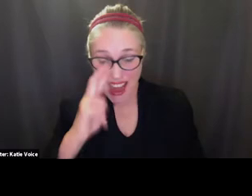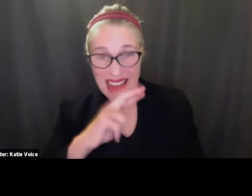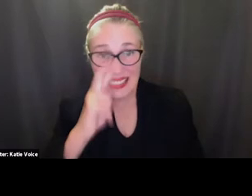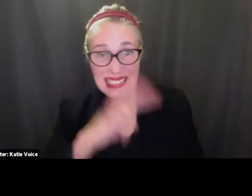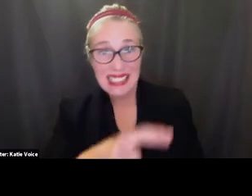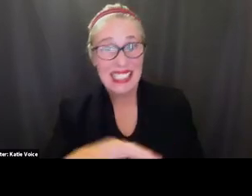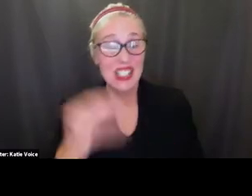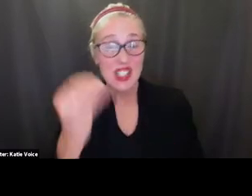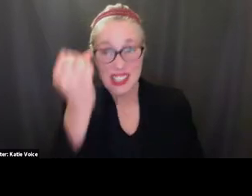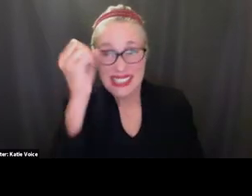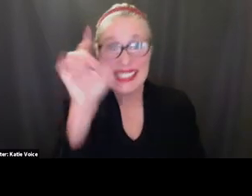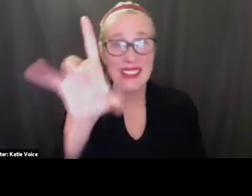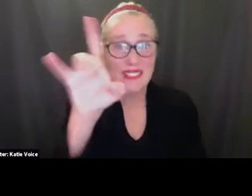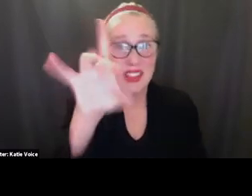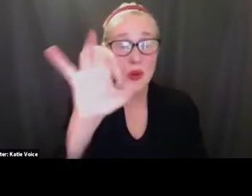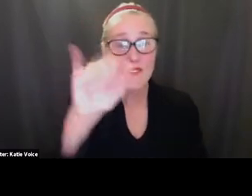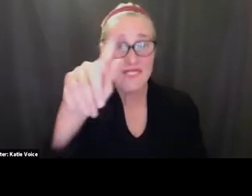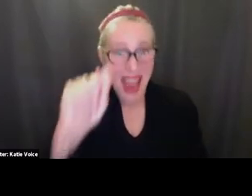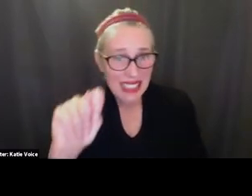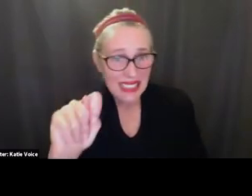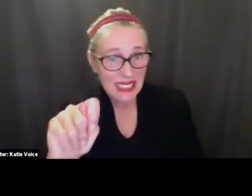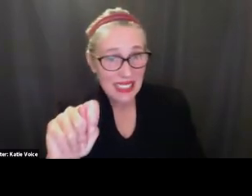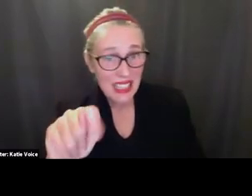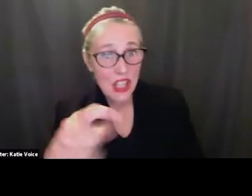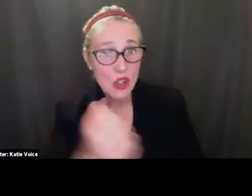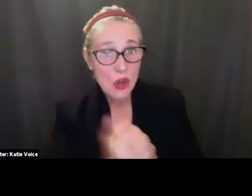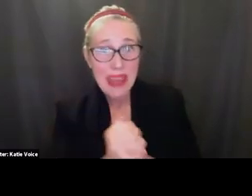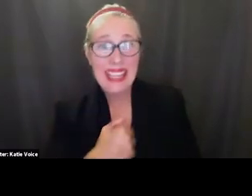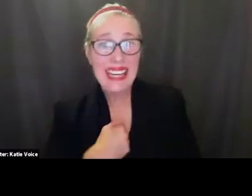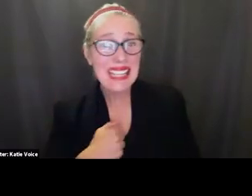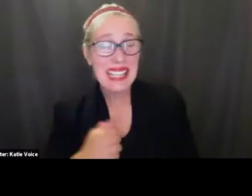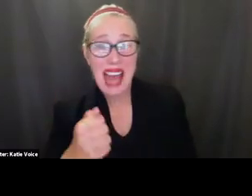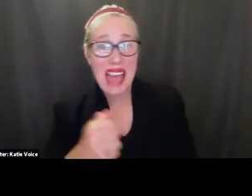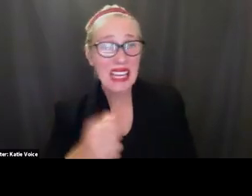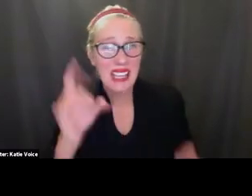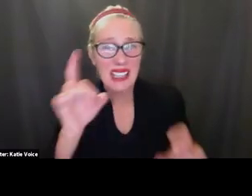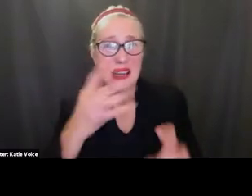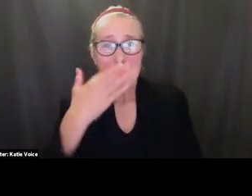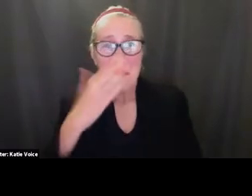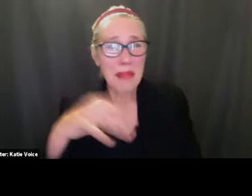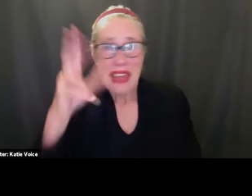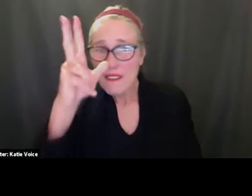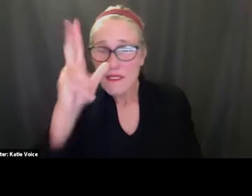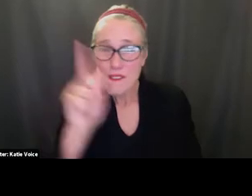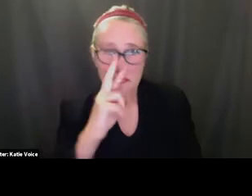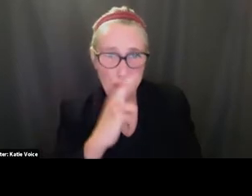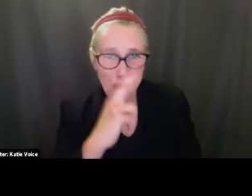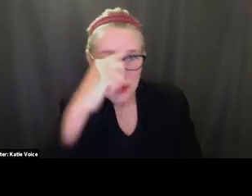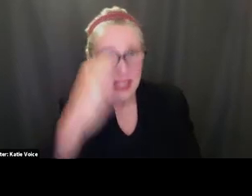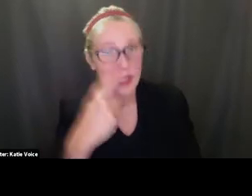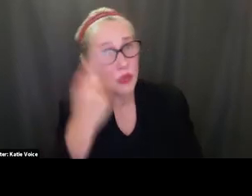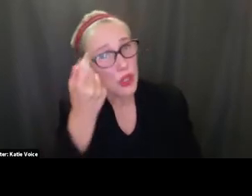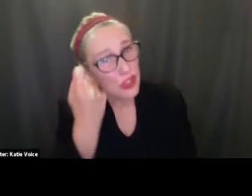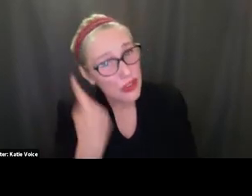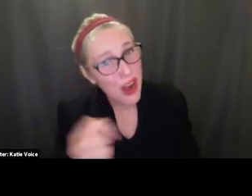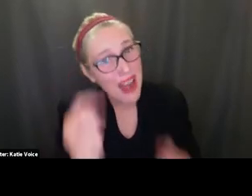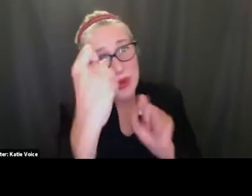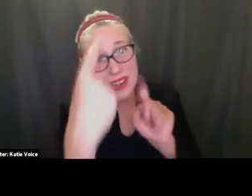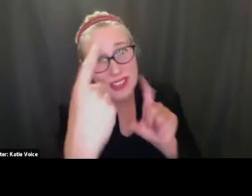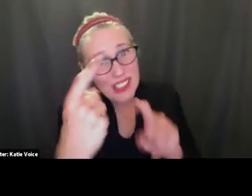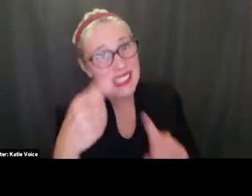you facts are you trying to make us like we're vermin because we're trying to understand where you're coming from this isn't